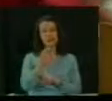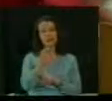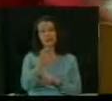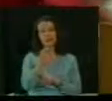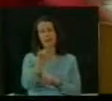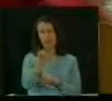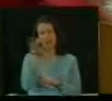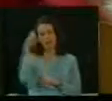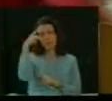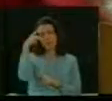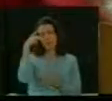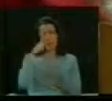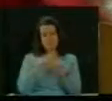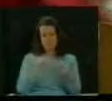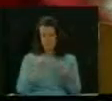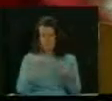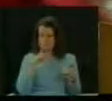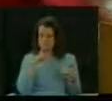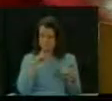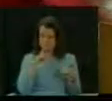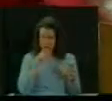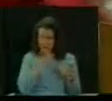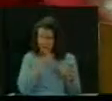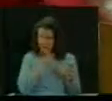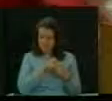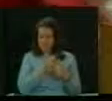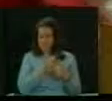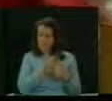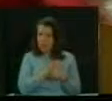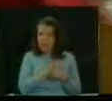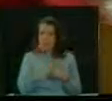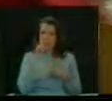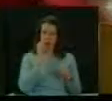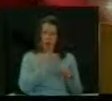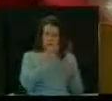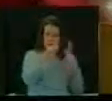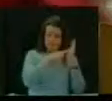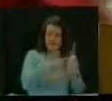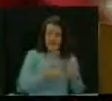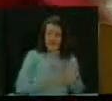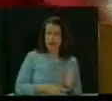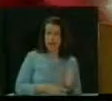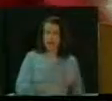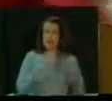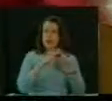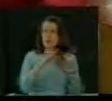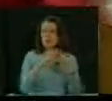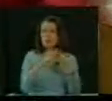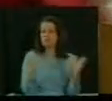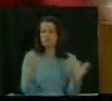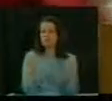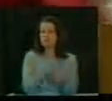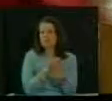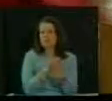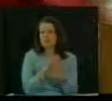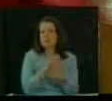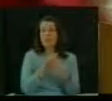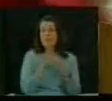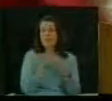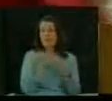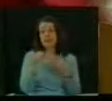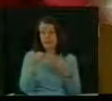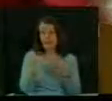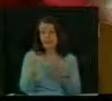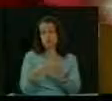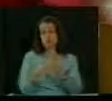with specific enough complaints to merit the committee's further action. These letters do, however, point to something important,